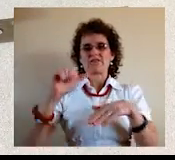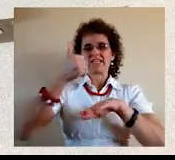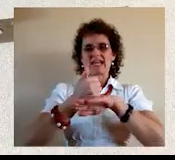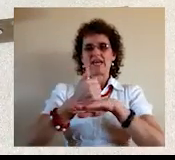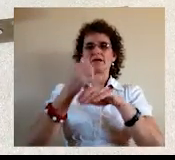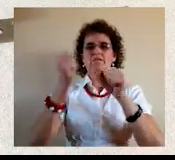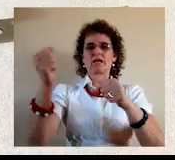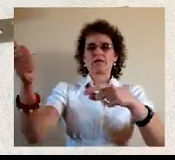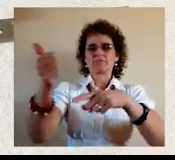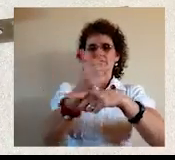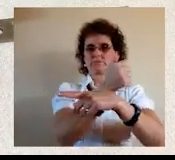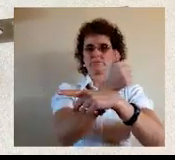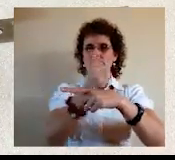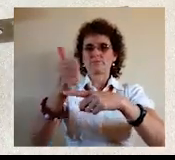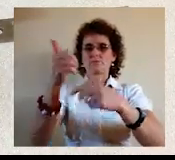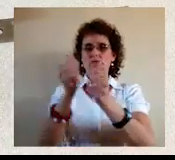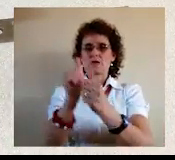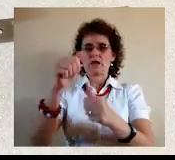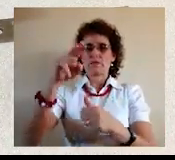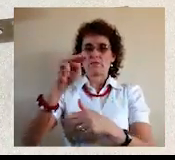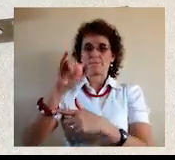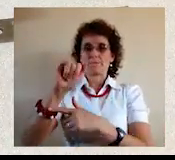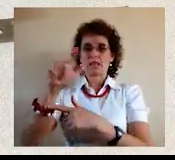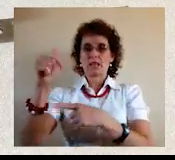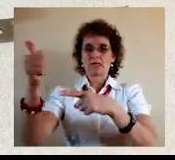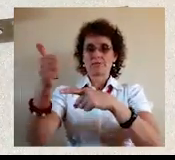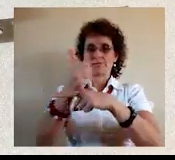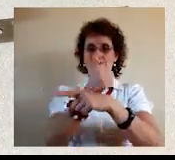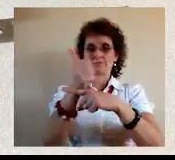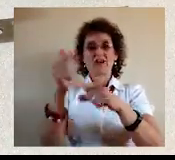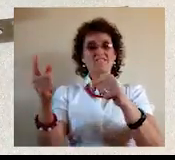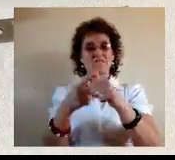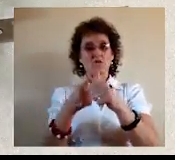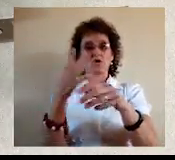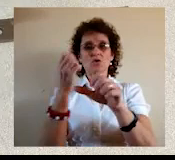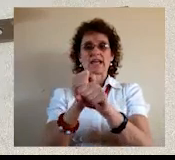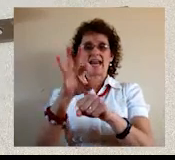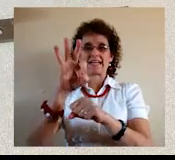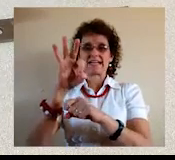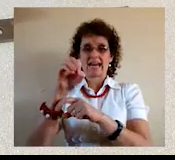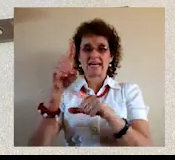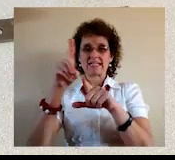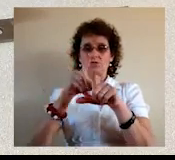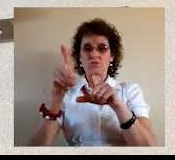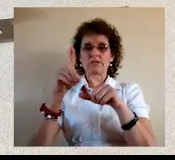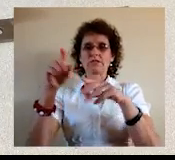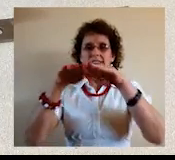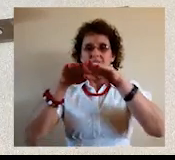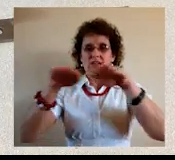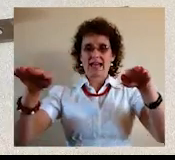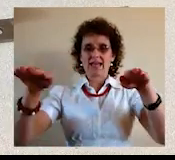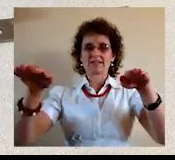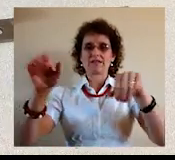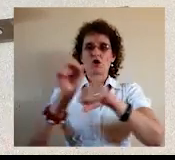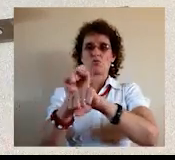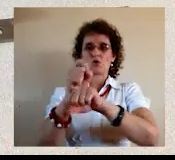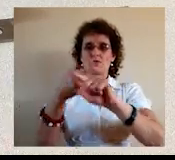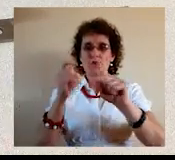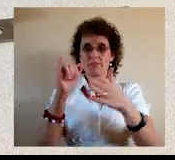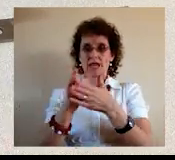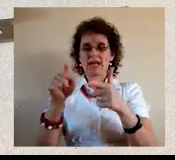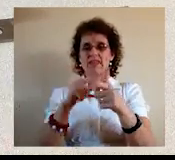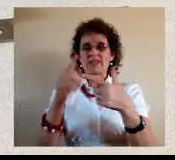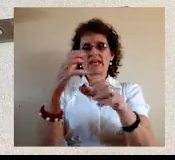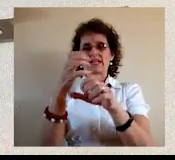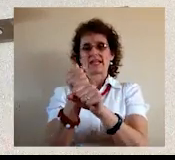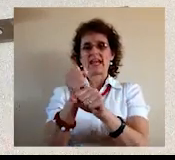you can come across with your mill and get your first step, is try and get a 90 degree angle here, a flat surface to work from, and then find your 45s as